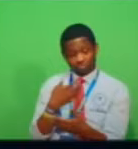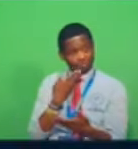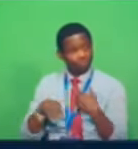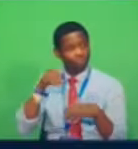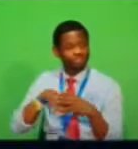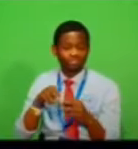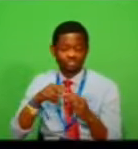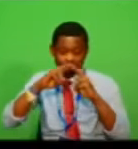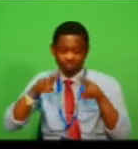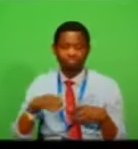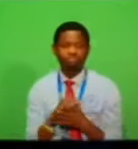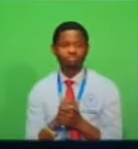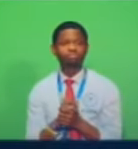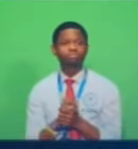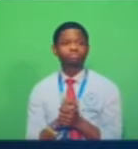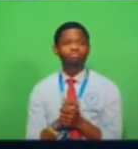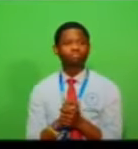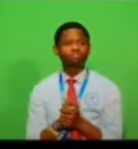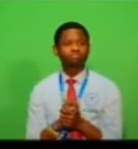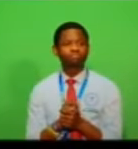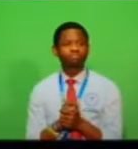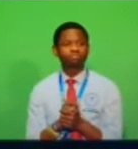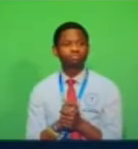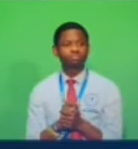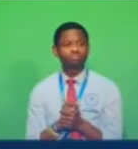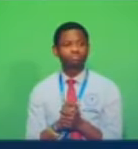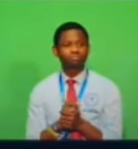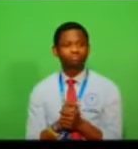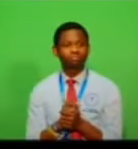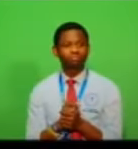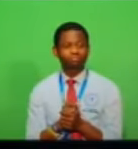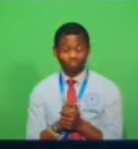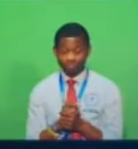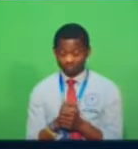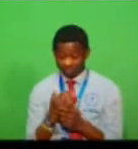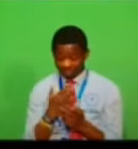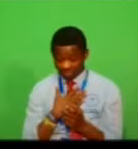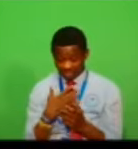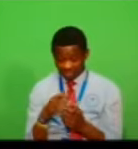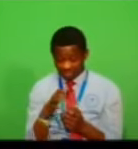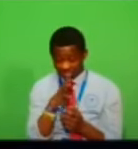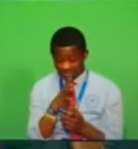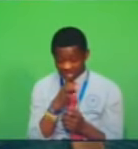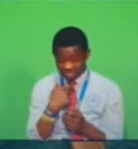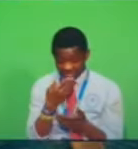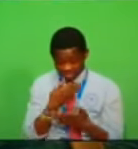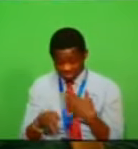in a mad house. Actually, my mother informed me that I was born in a farm. He'd gone to a